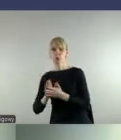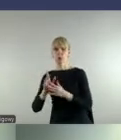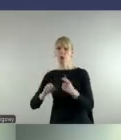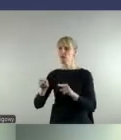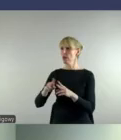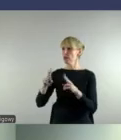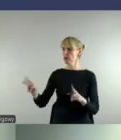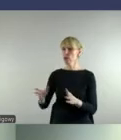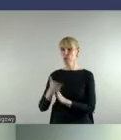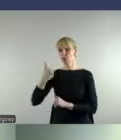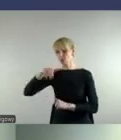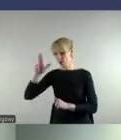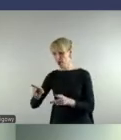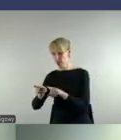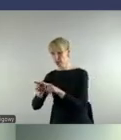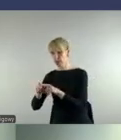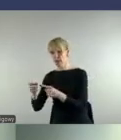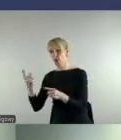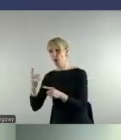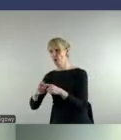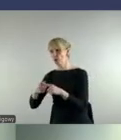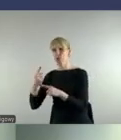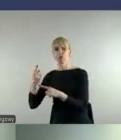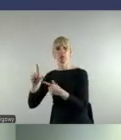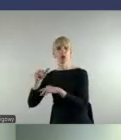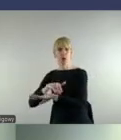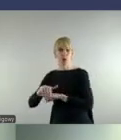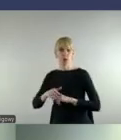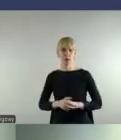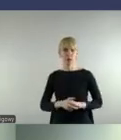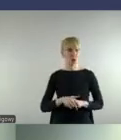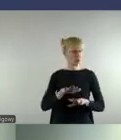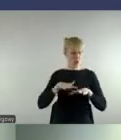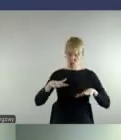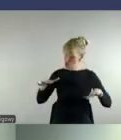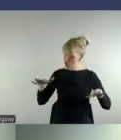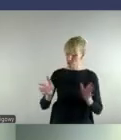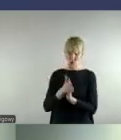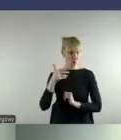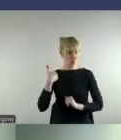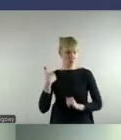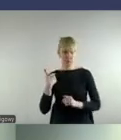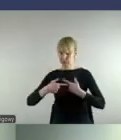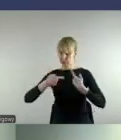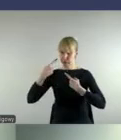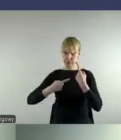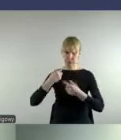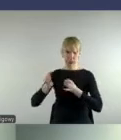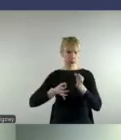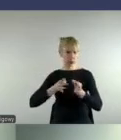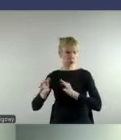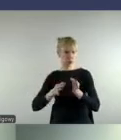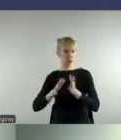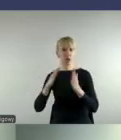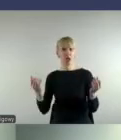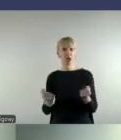So when you follow the news, there are countless stories about people in rural communities stepping up when disasters strike. A lot of the other people